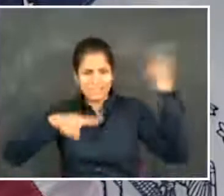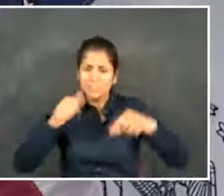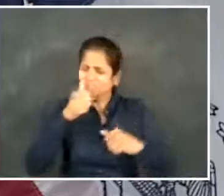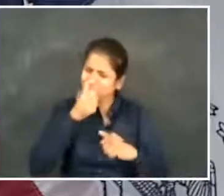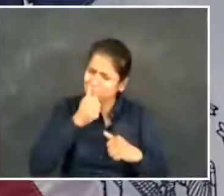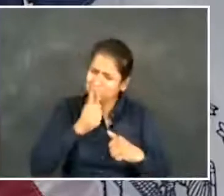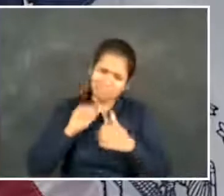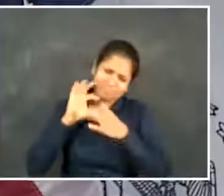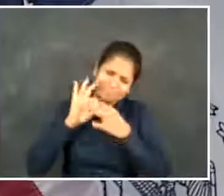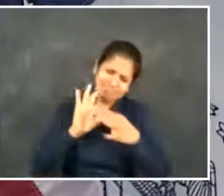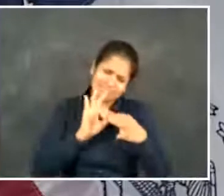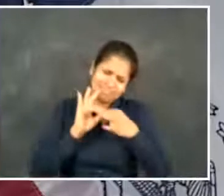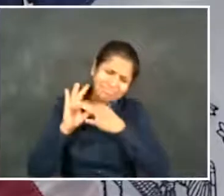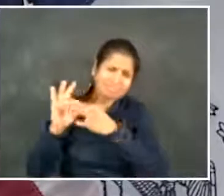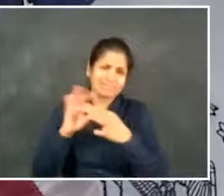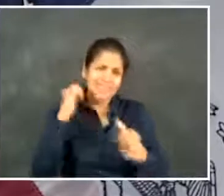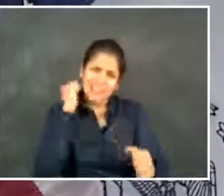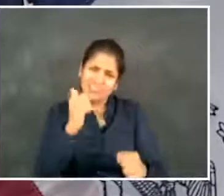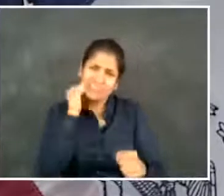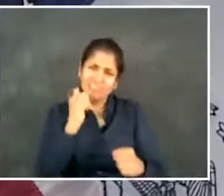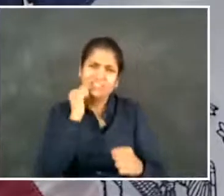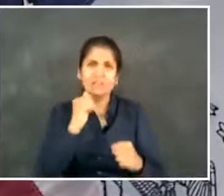A few words in Spanish.